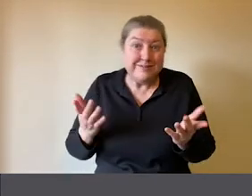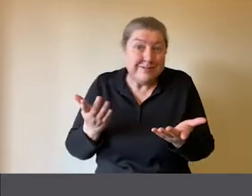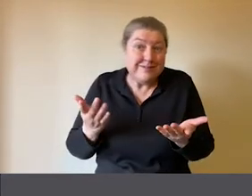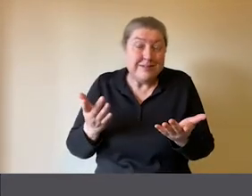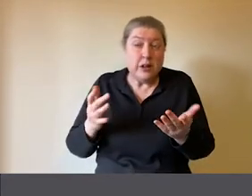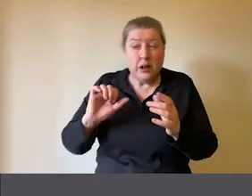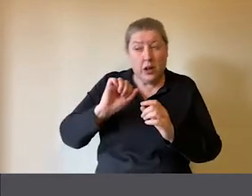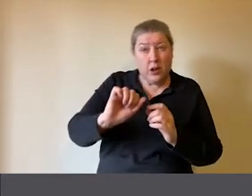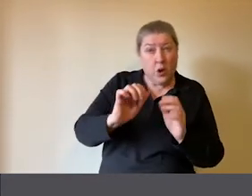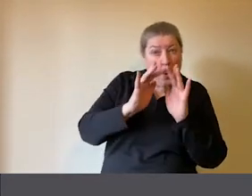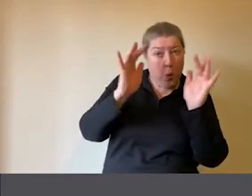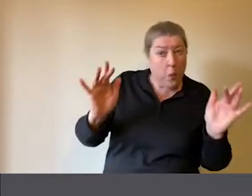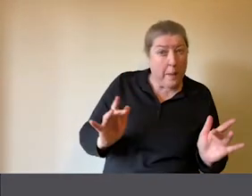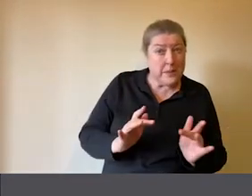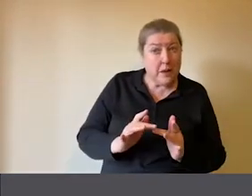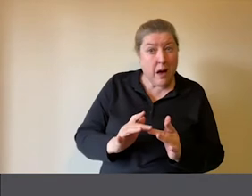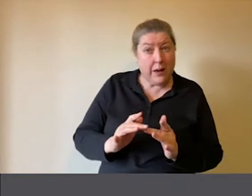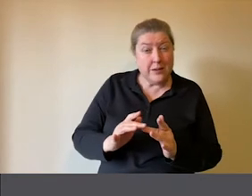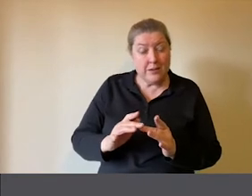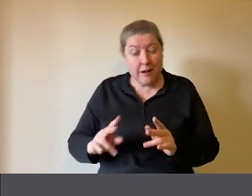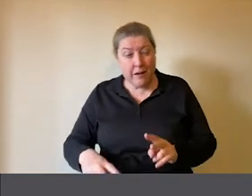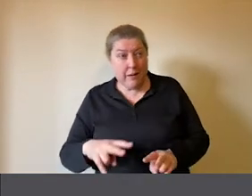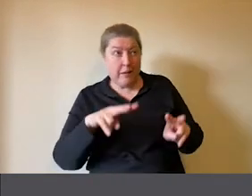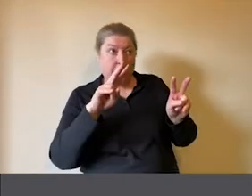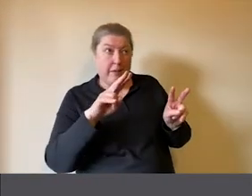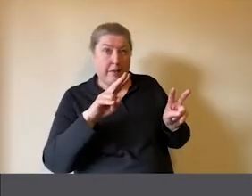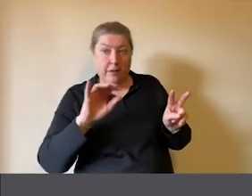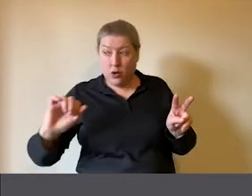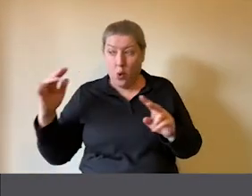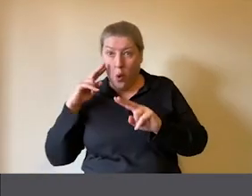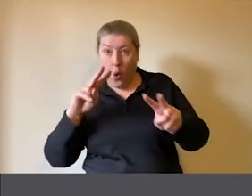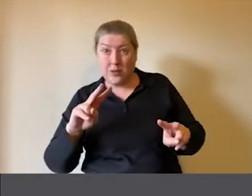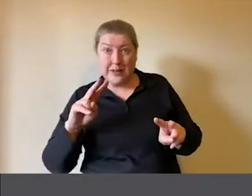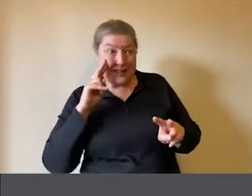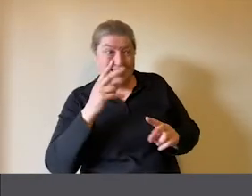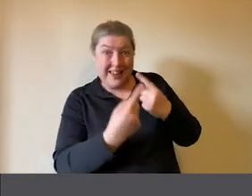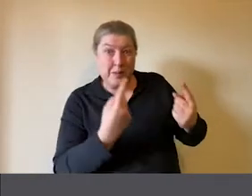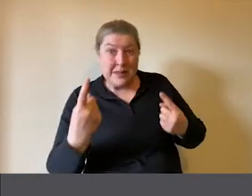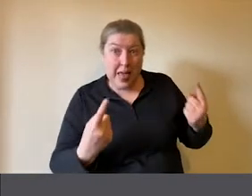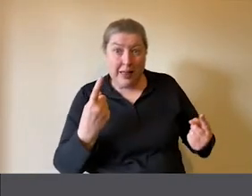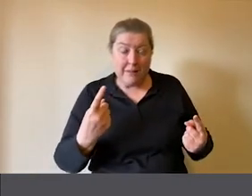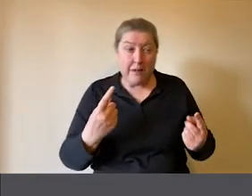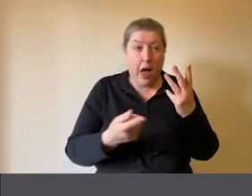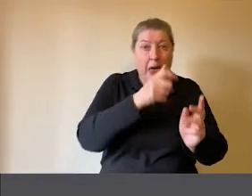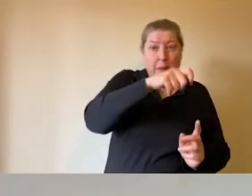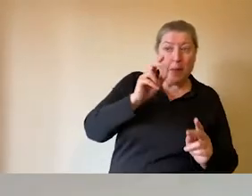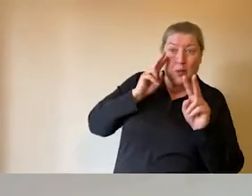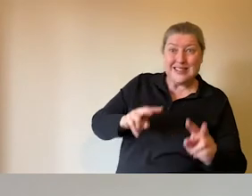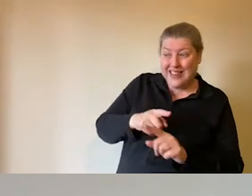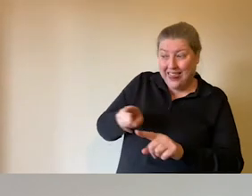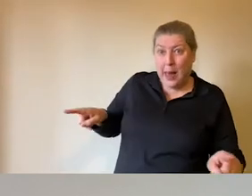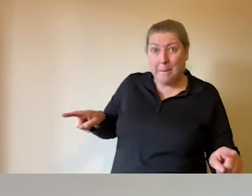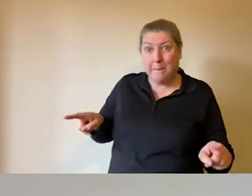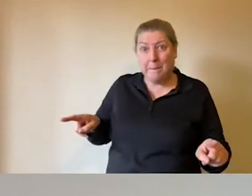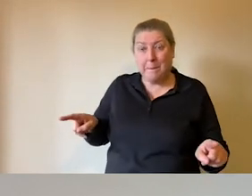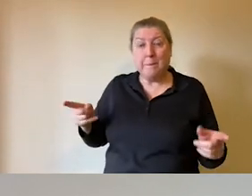to your audiences? Can they see themselves and can other visitors see them? Does this mean that